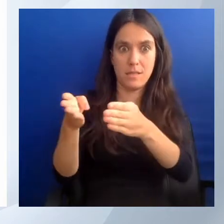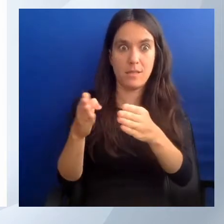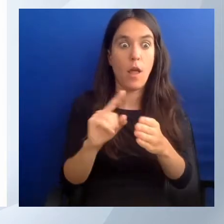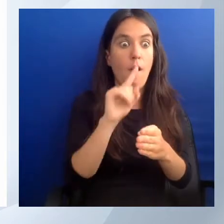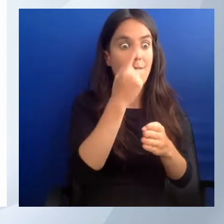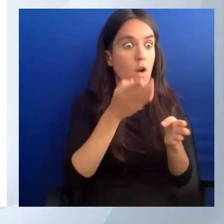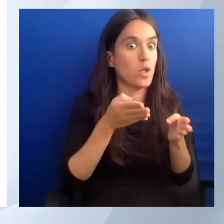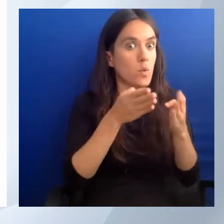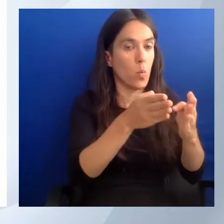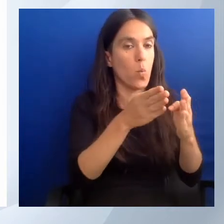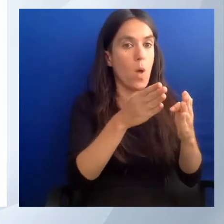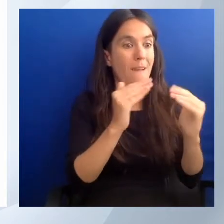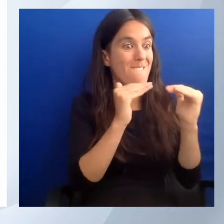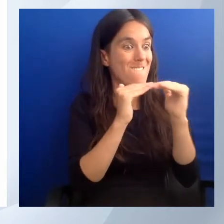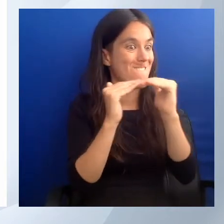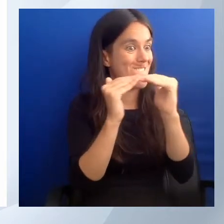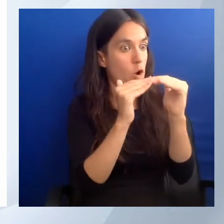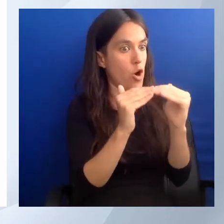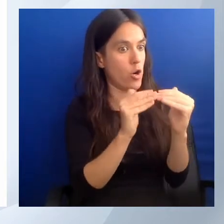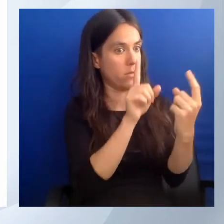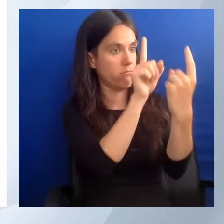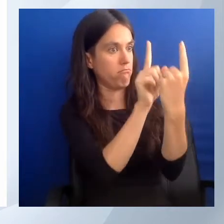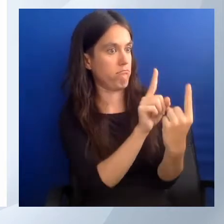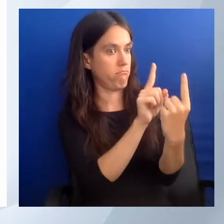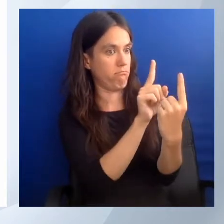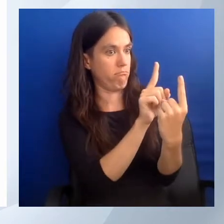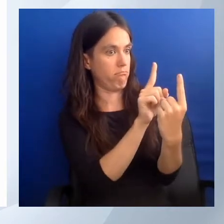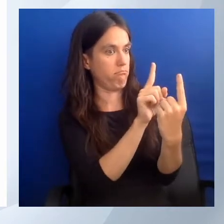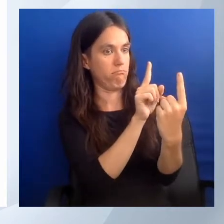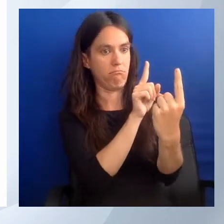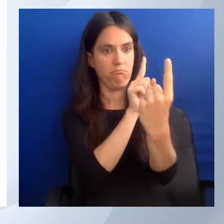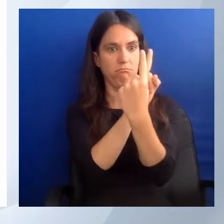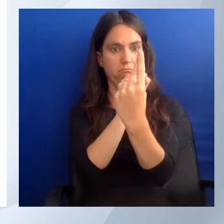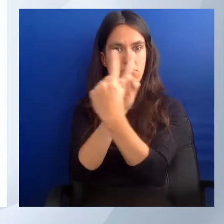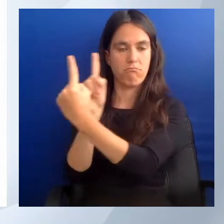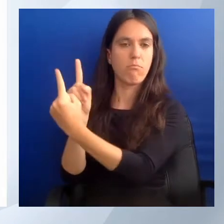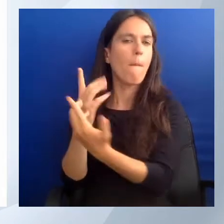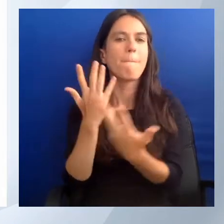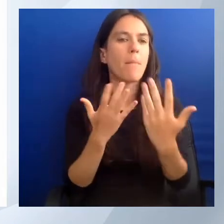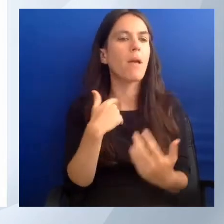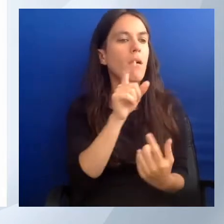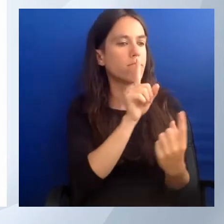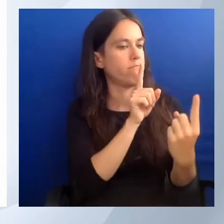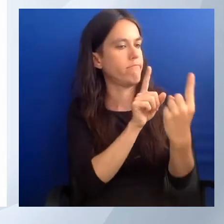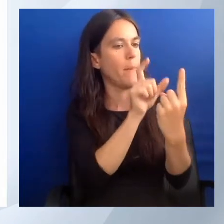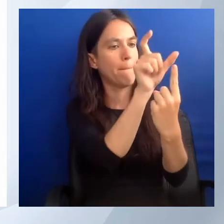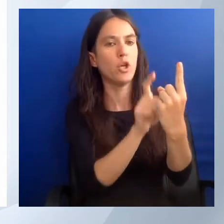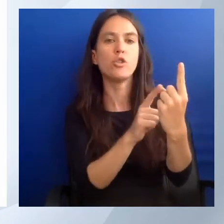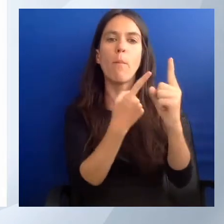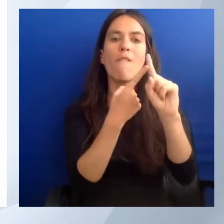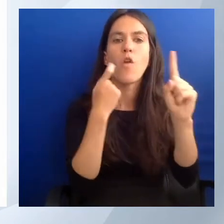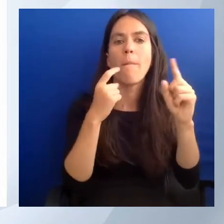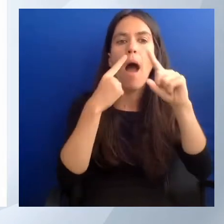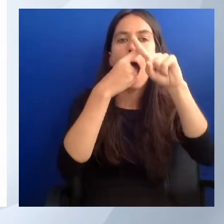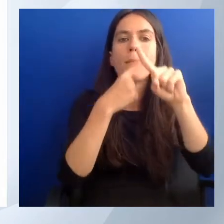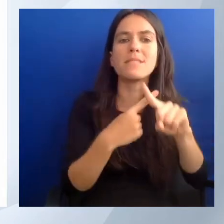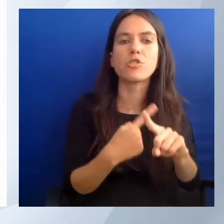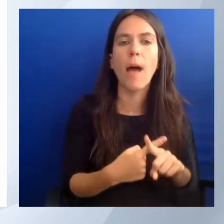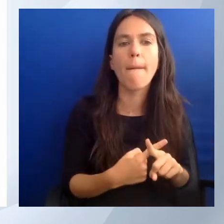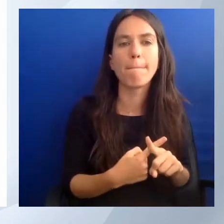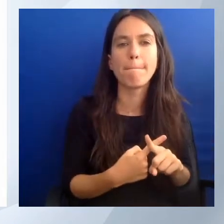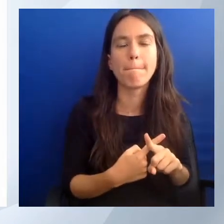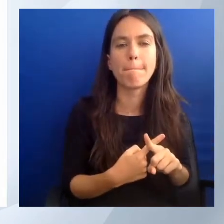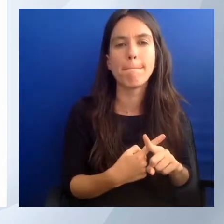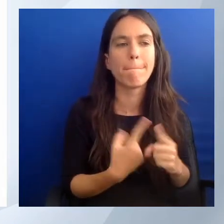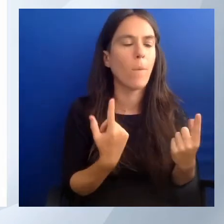fairness towards individuals. And it works like this. So if I have someone from Amsterdam of a particular